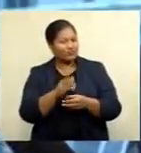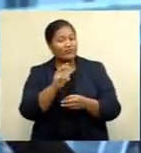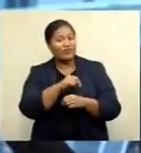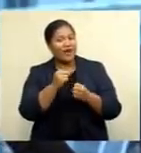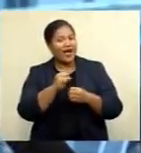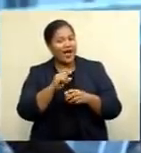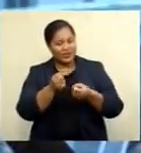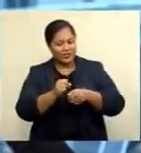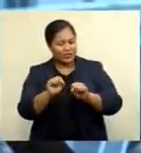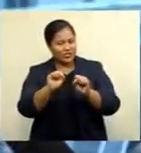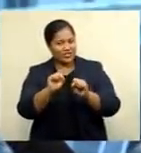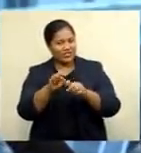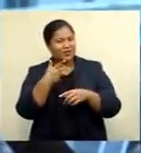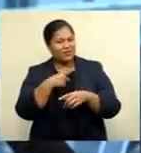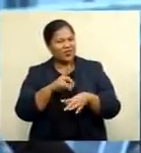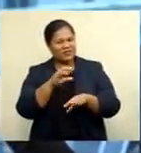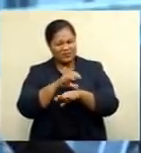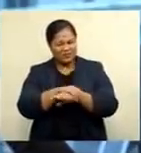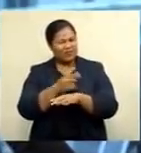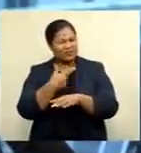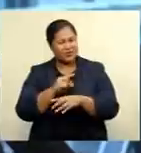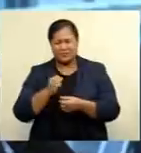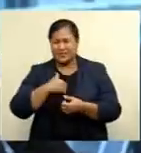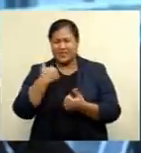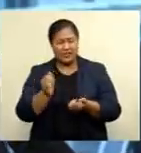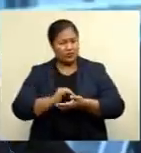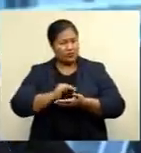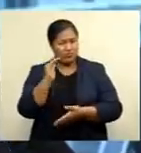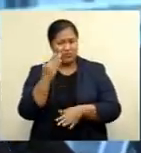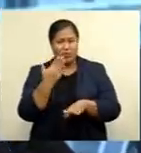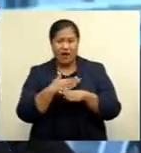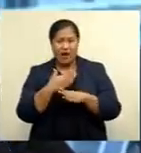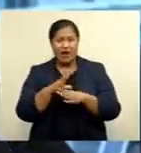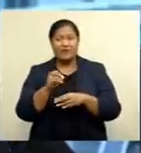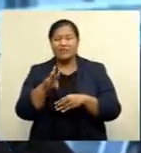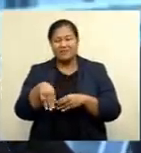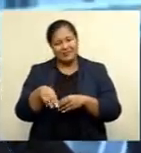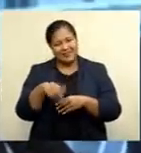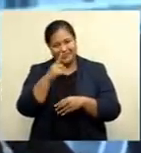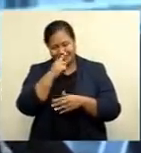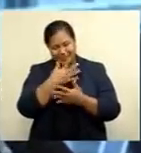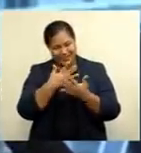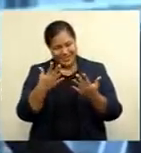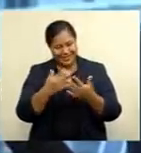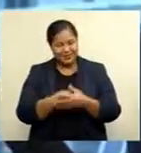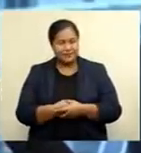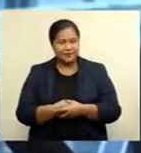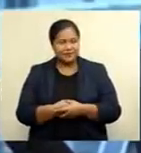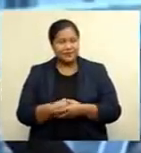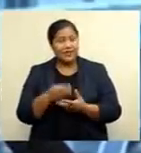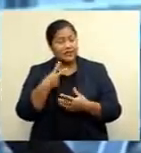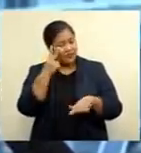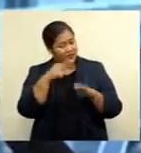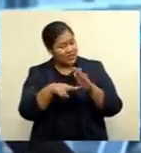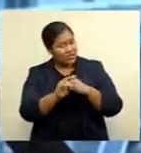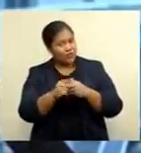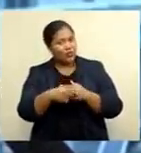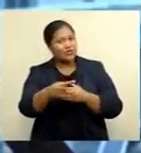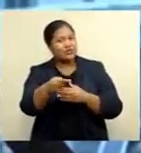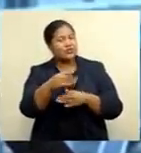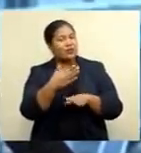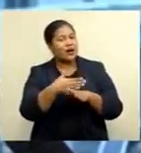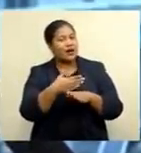more challenging, coupled with increasing demands from members of the public. And the vision is to continue to